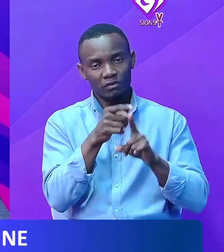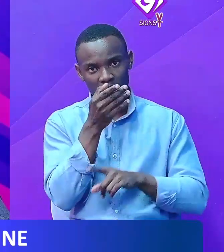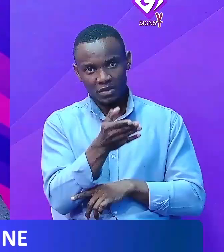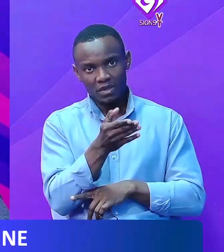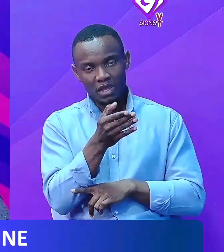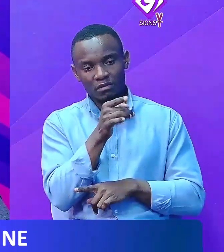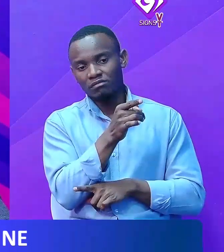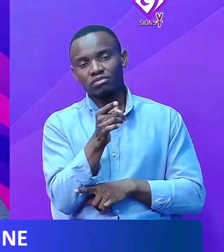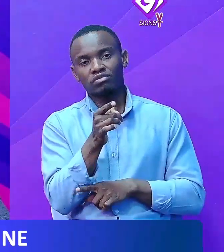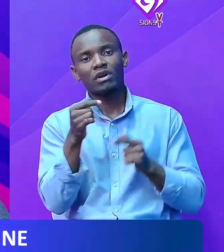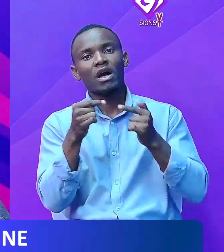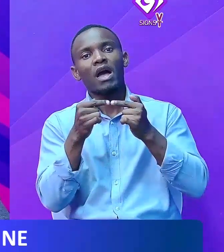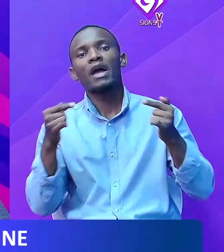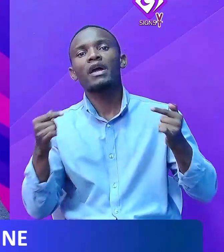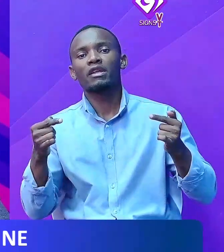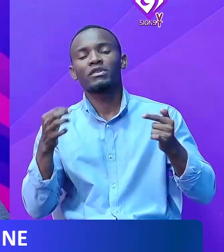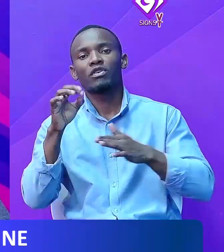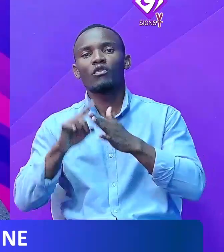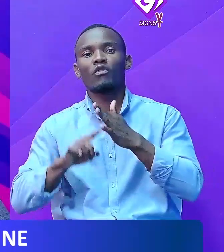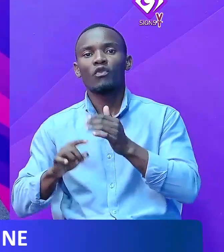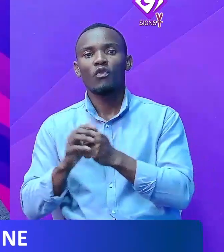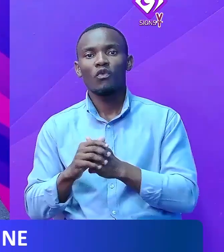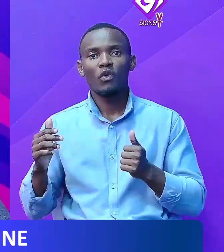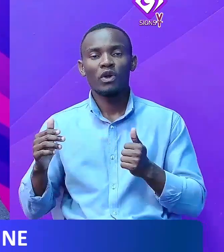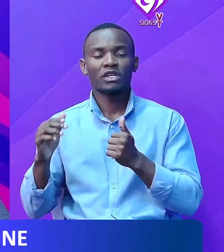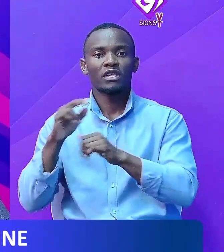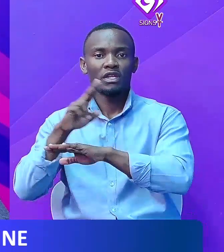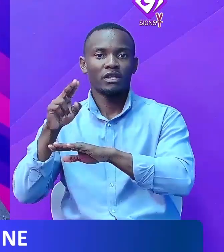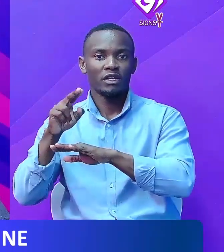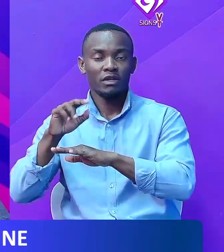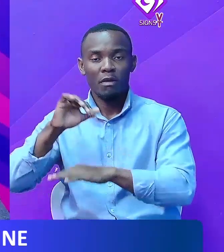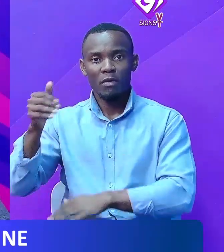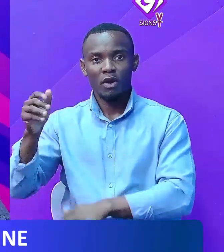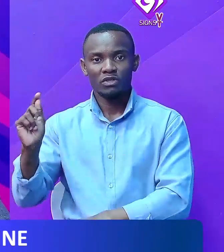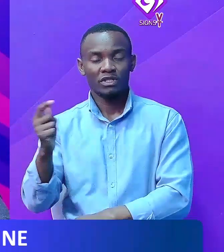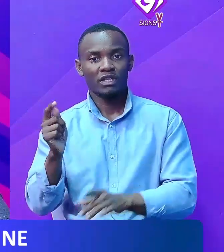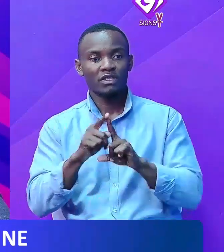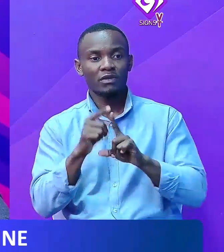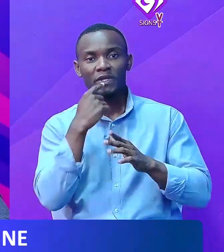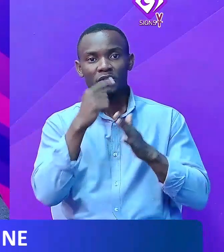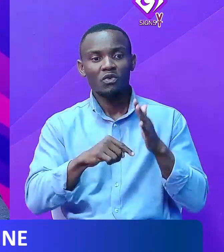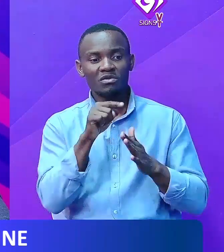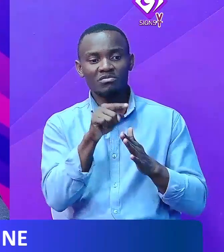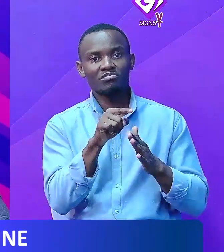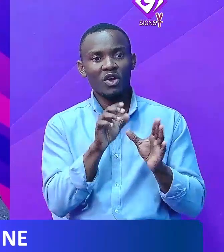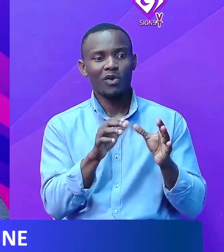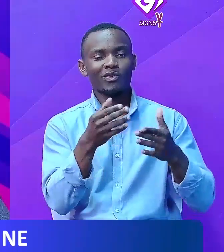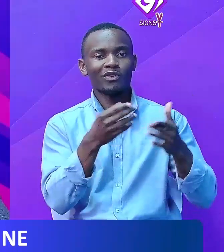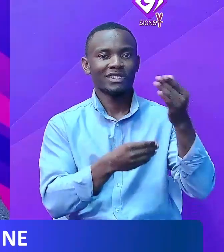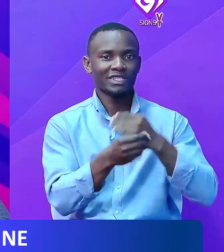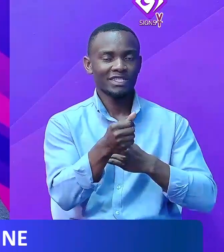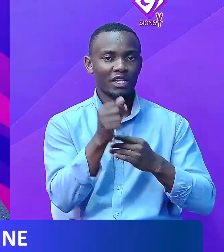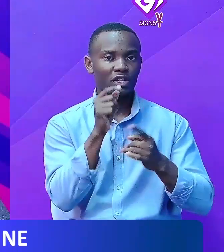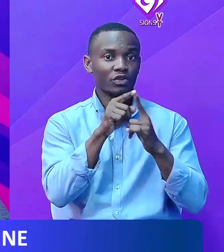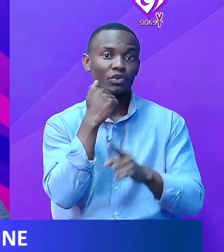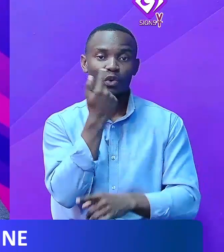maintaining his earlier sentiments that the leaders had sold their community to President William Ruto. Speaking during a rally in